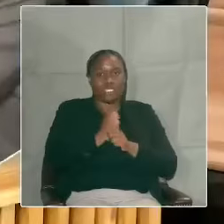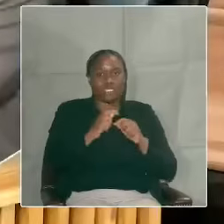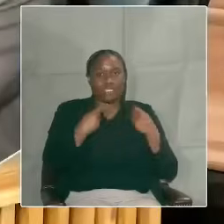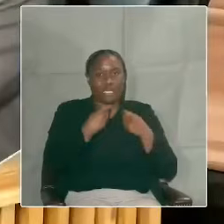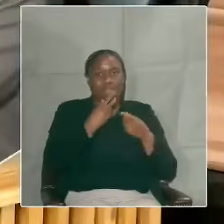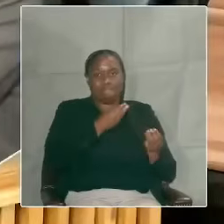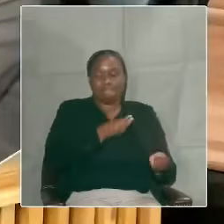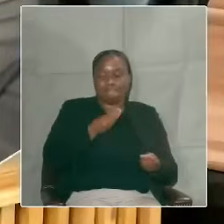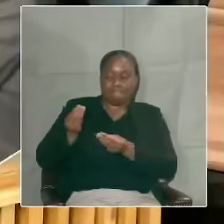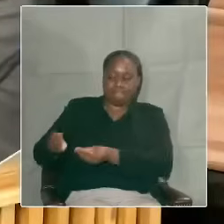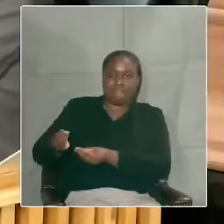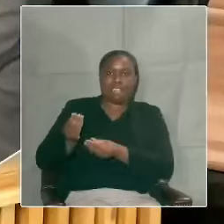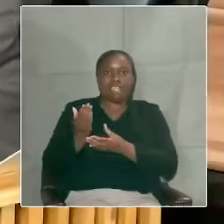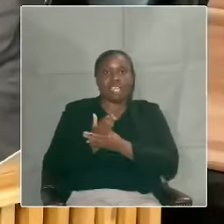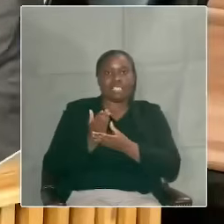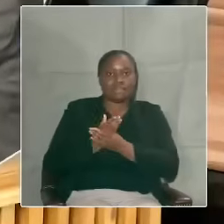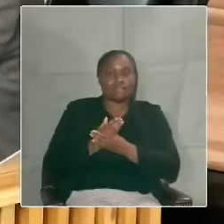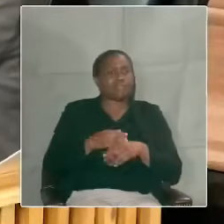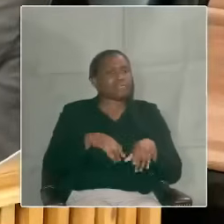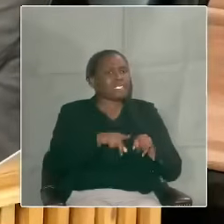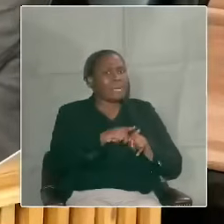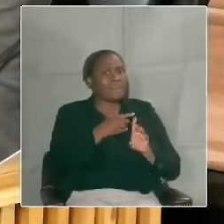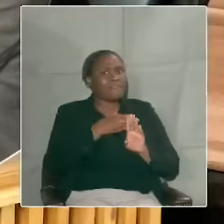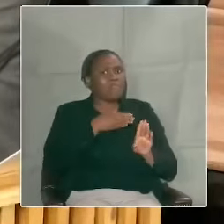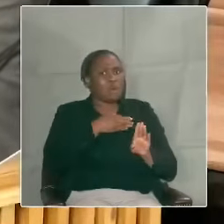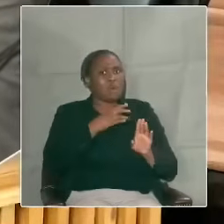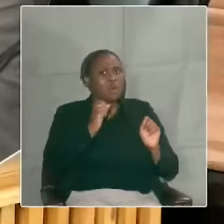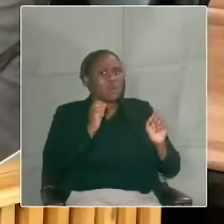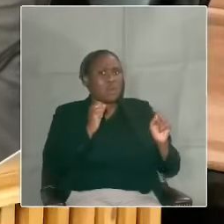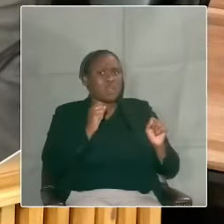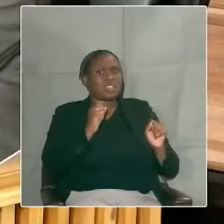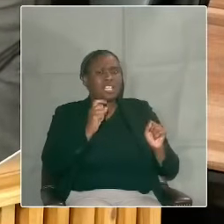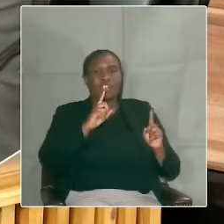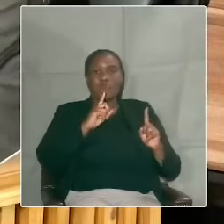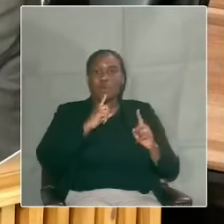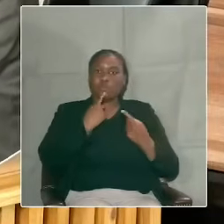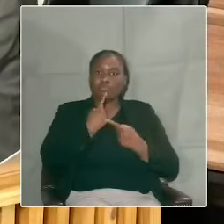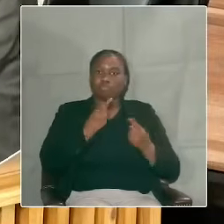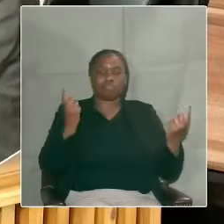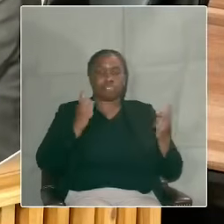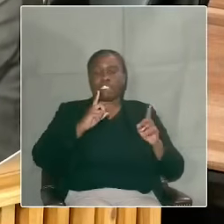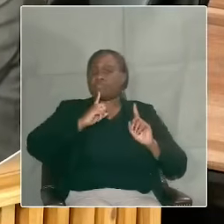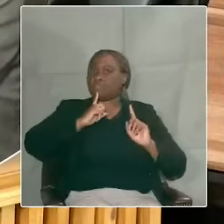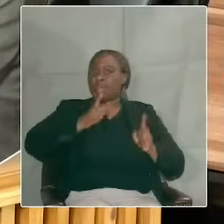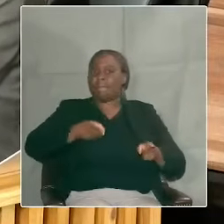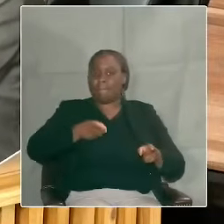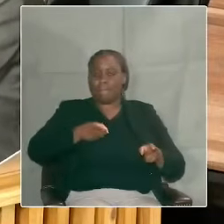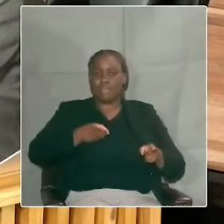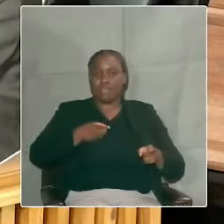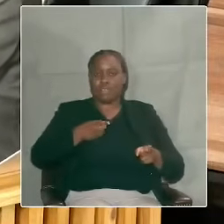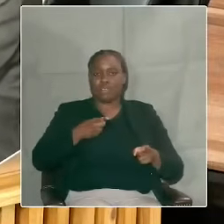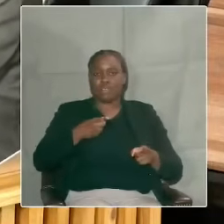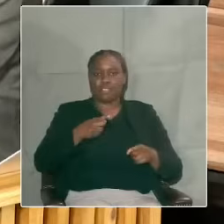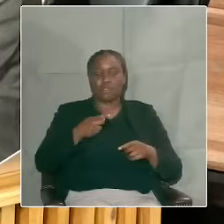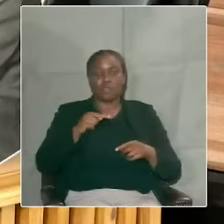In fact, you did deal with it in your evidence earlier when you said you issued an instruction to